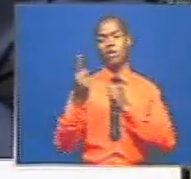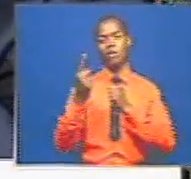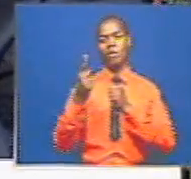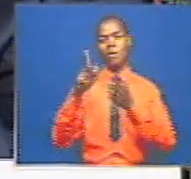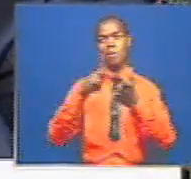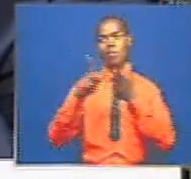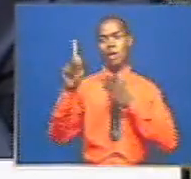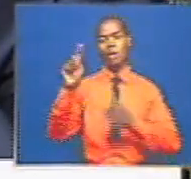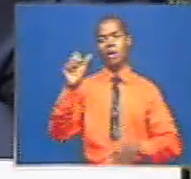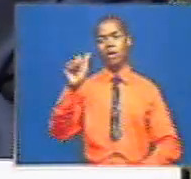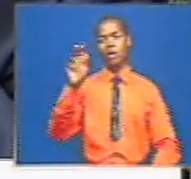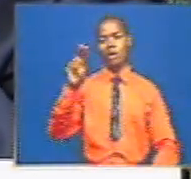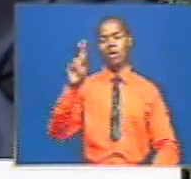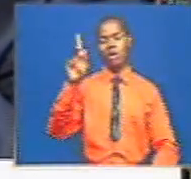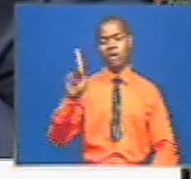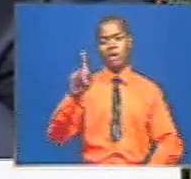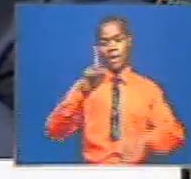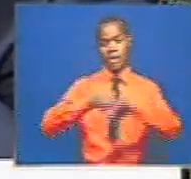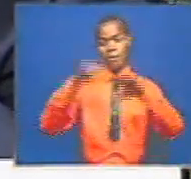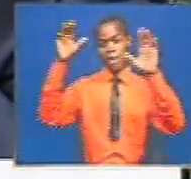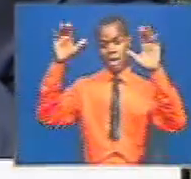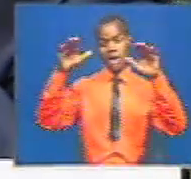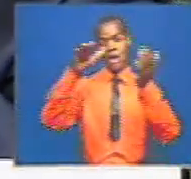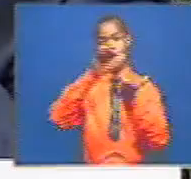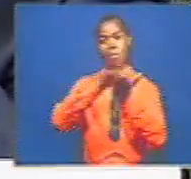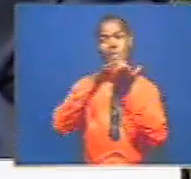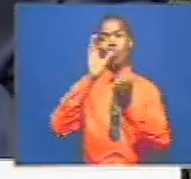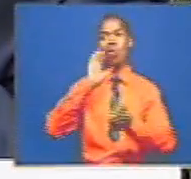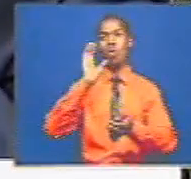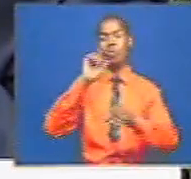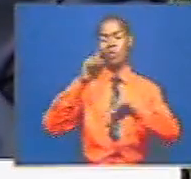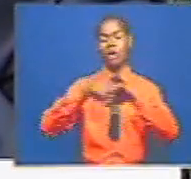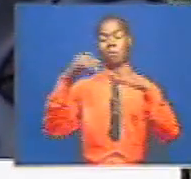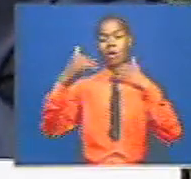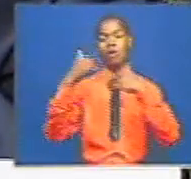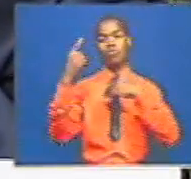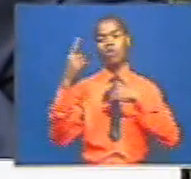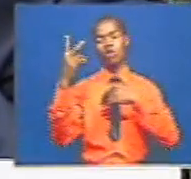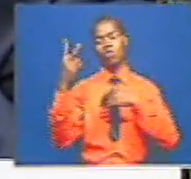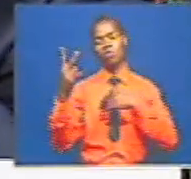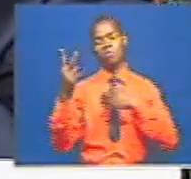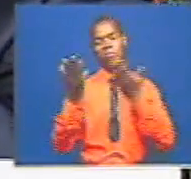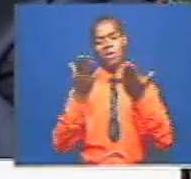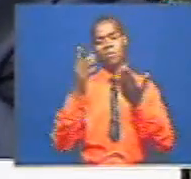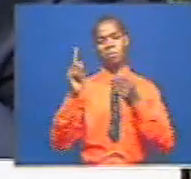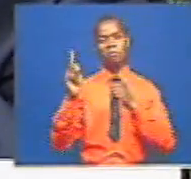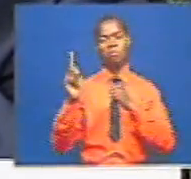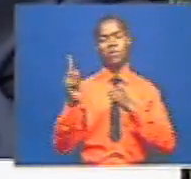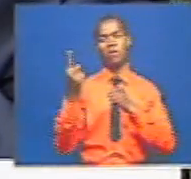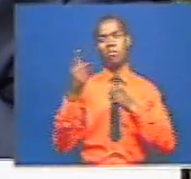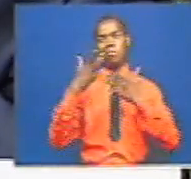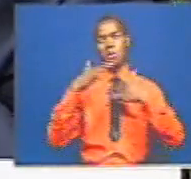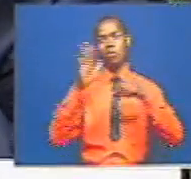it rains, and you harvest that water. If we have 1 or 2 or 3 million or 10 million Kenyans